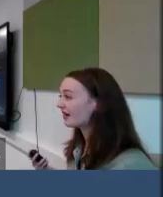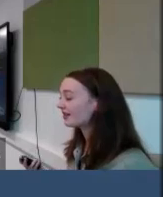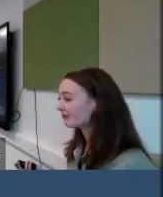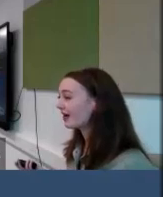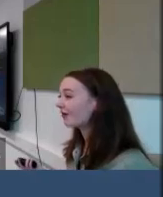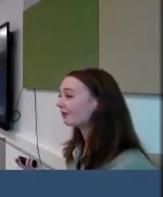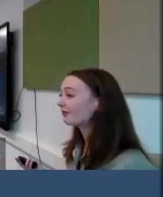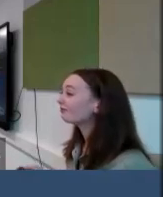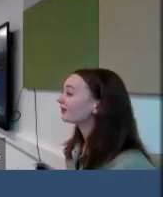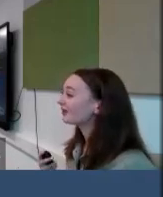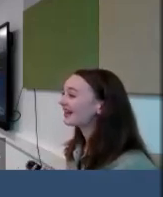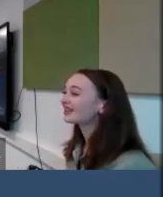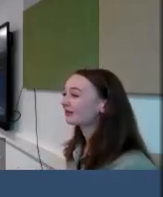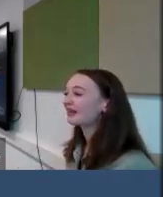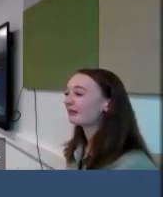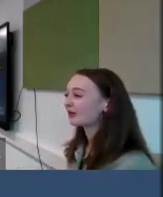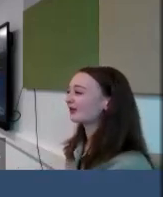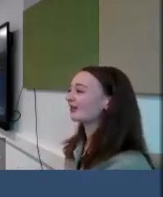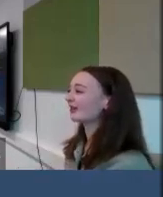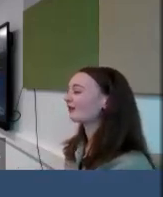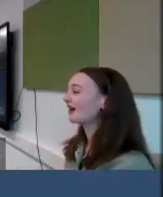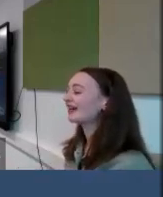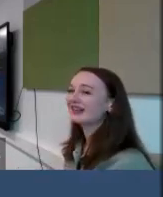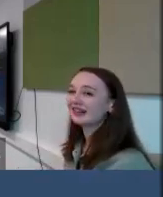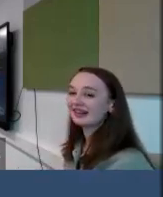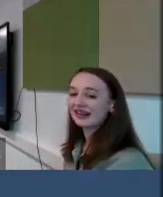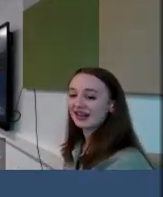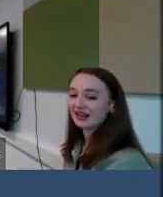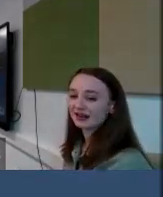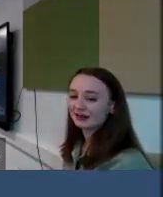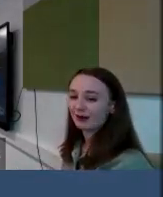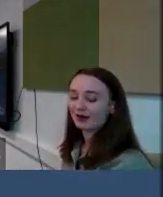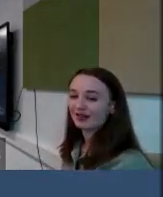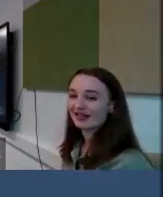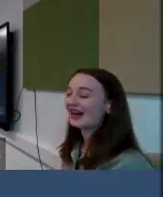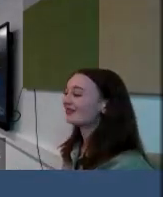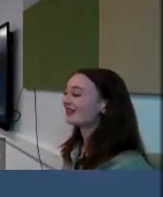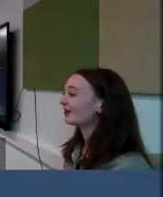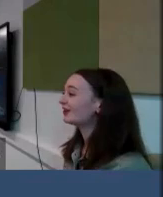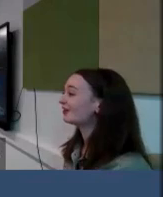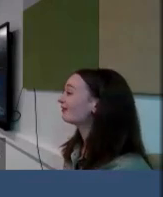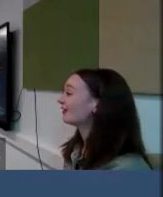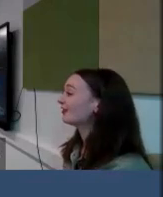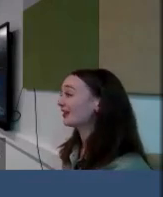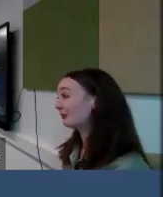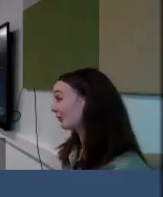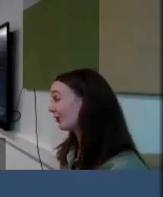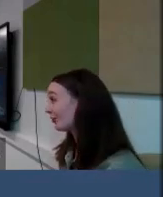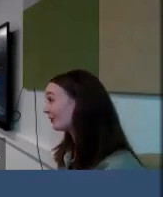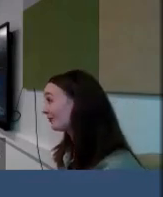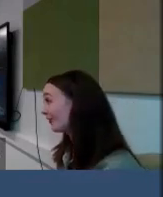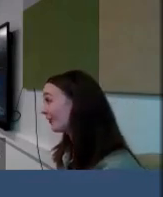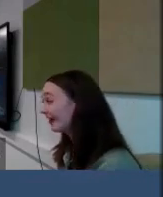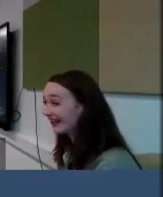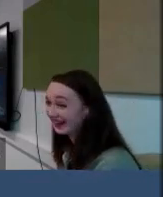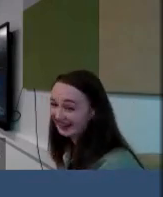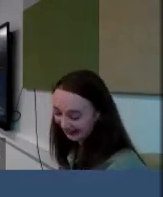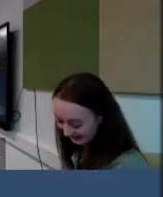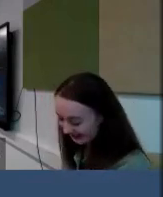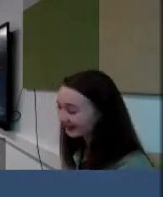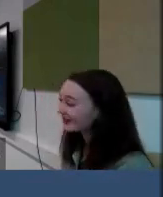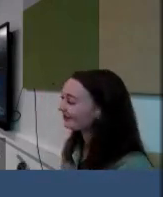of your mind as well? Because that's the way that we're truly going to create an inclusive world and have the inclusion revolution that we're all hoping